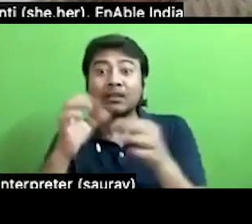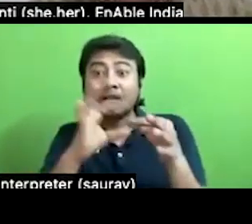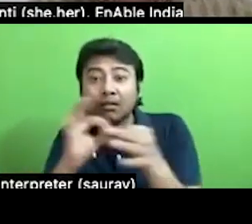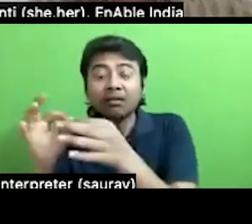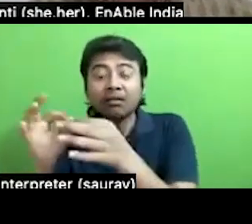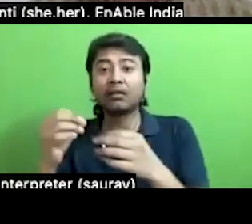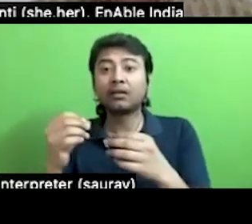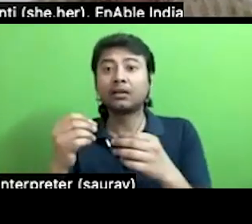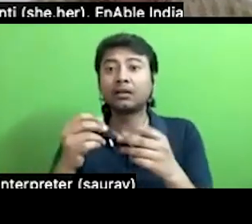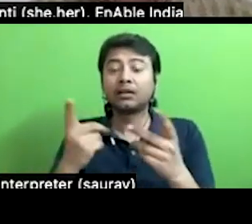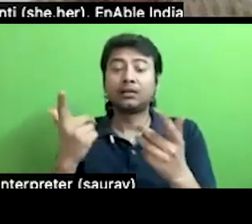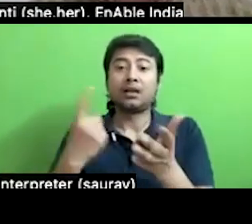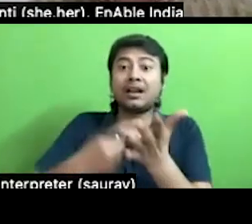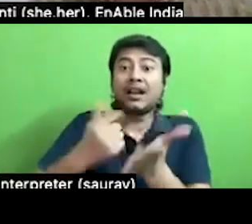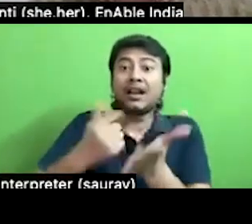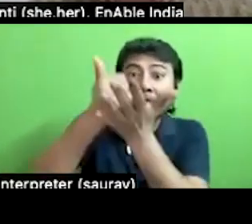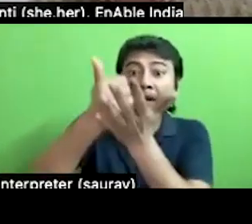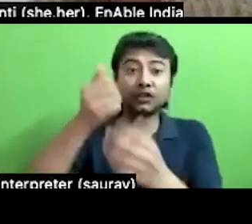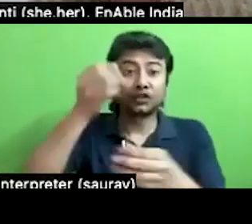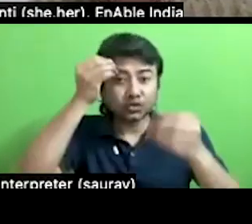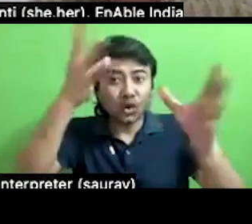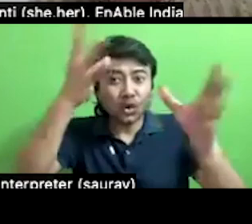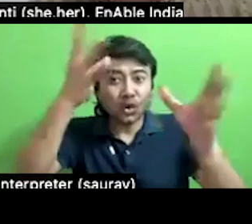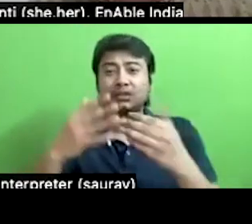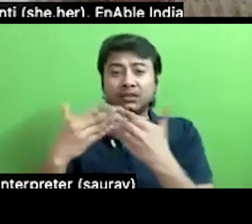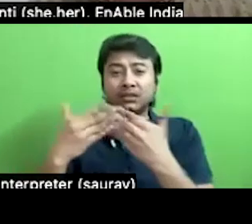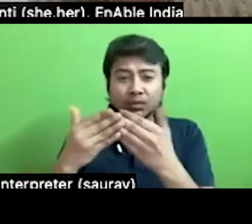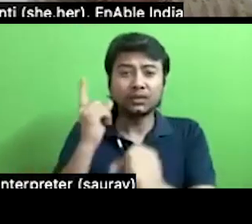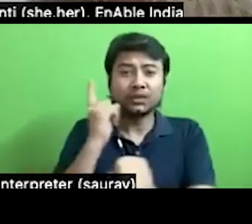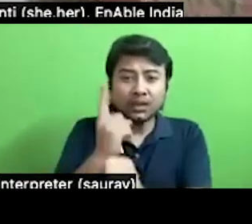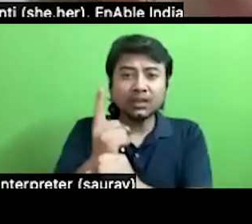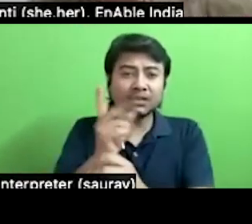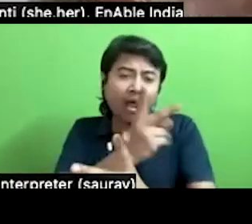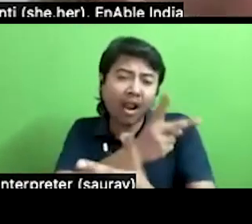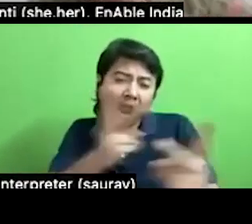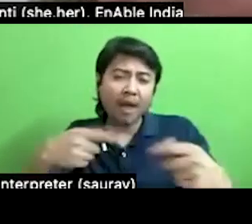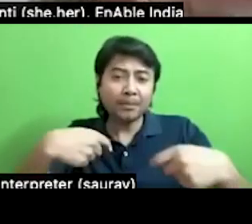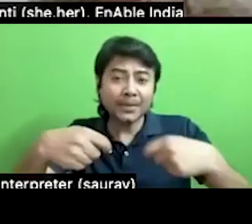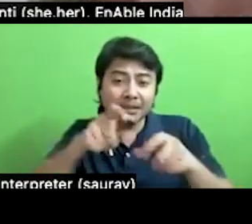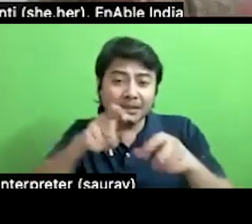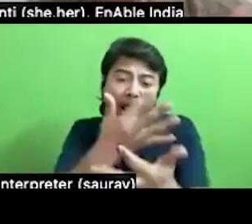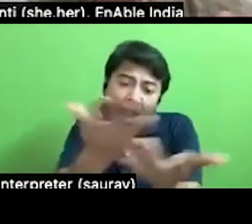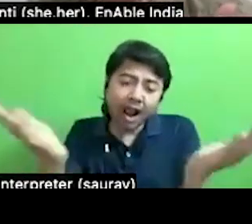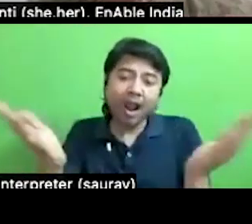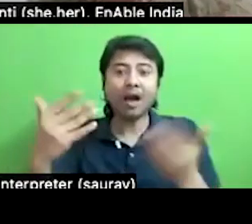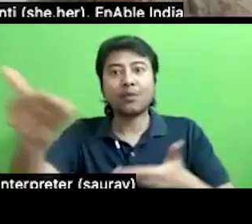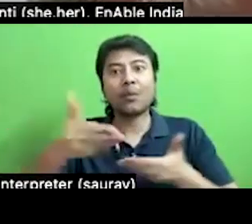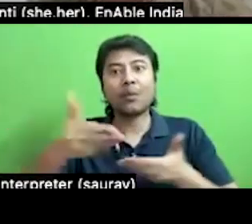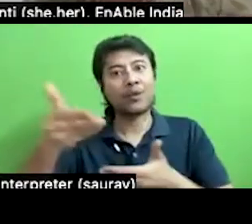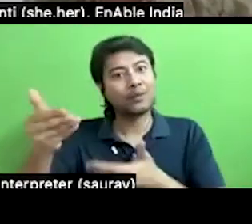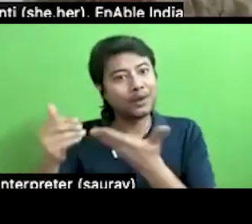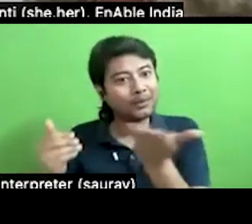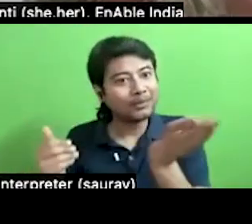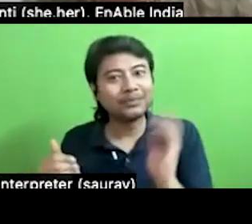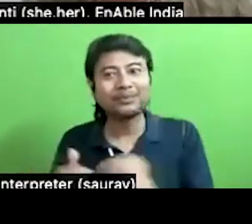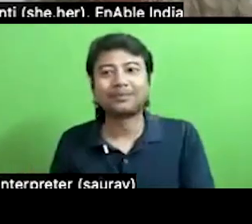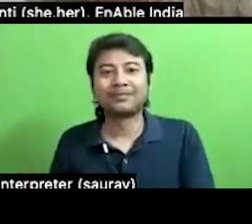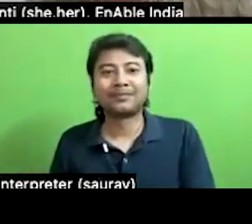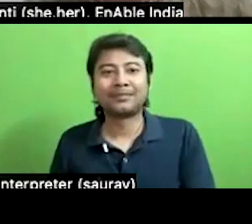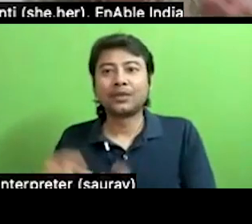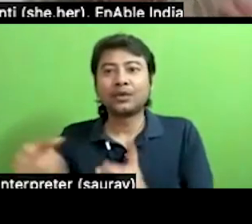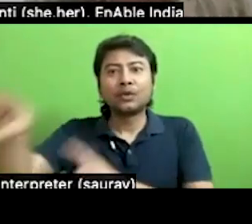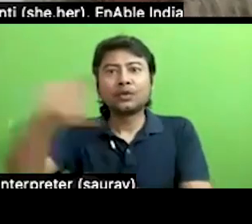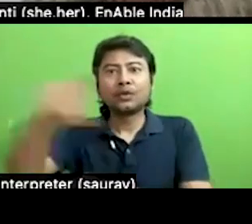scholars and rehabilitation professionals, etc. Your expectations, I've kind of just shown in front here that we have